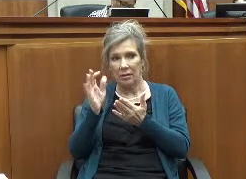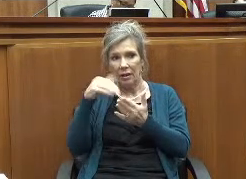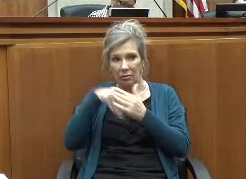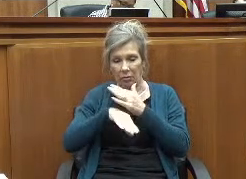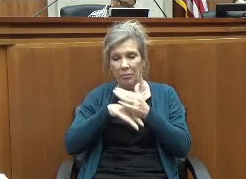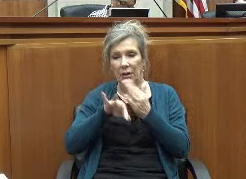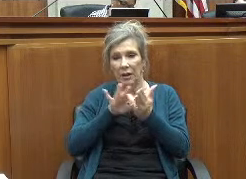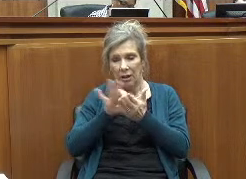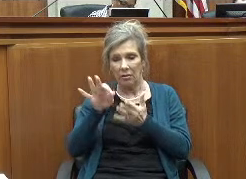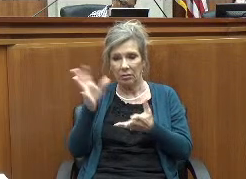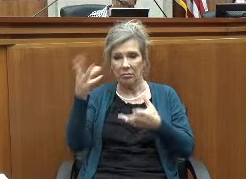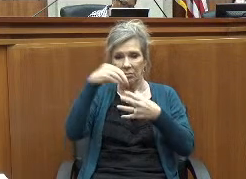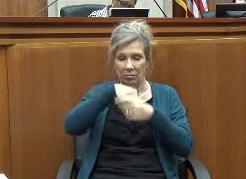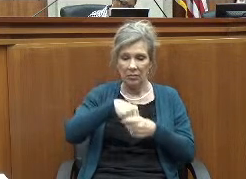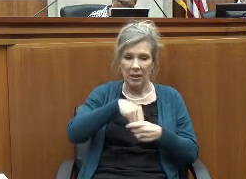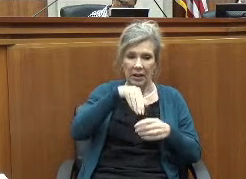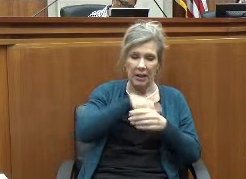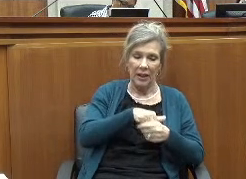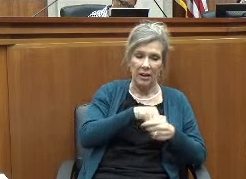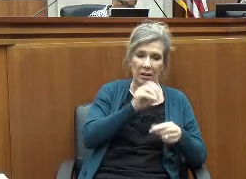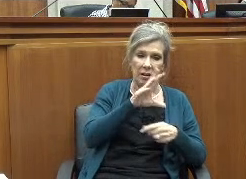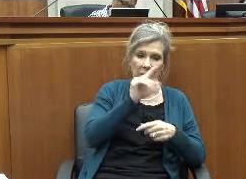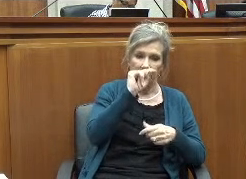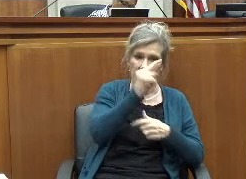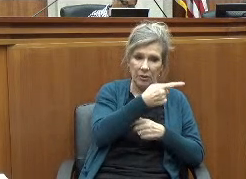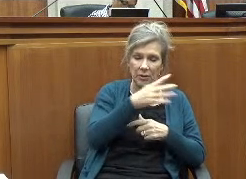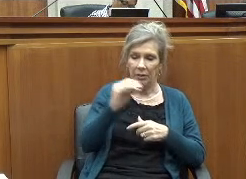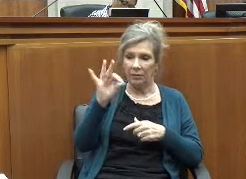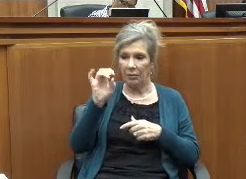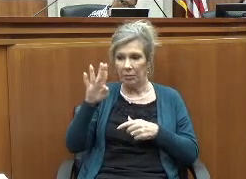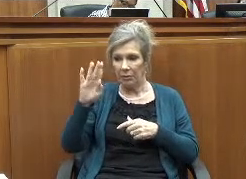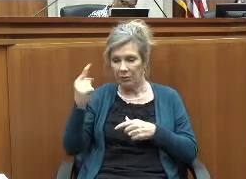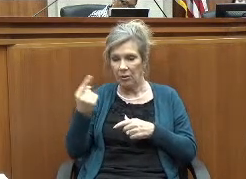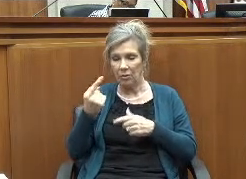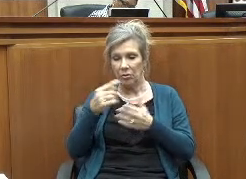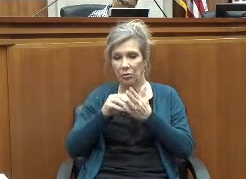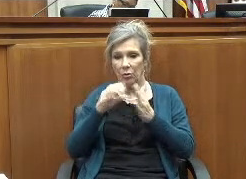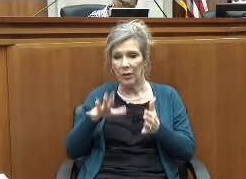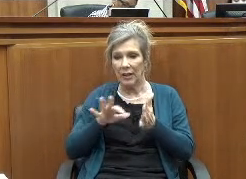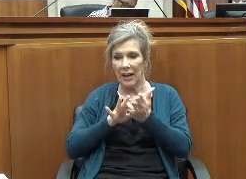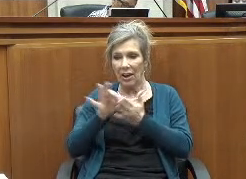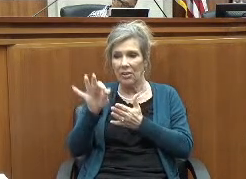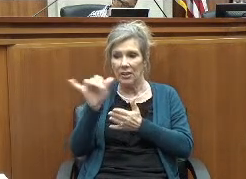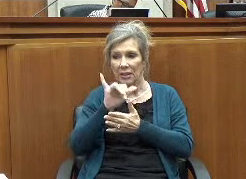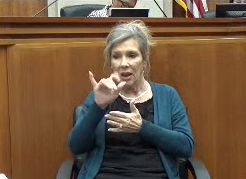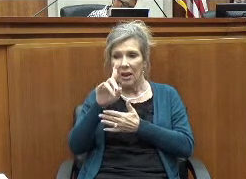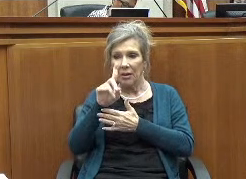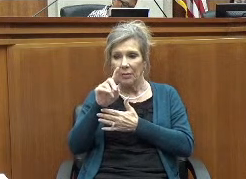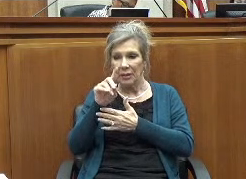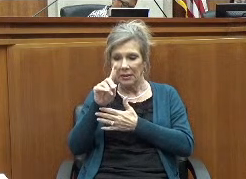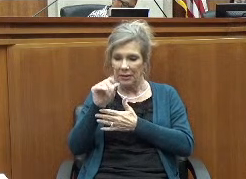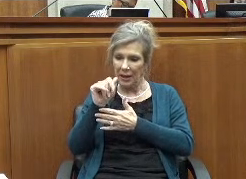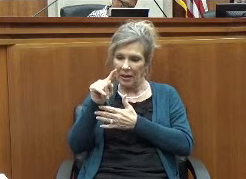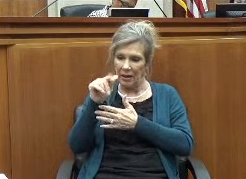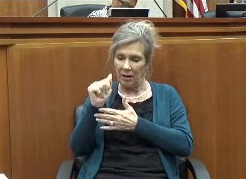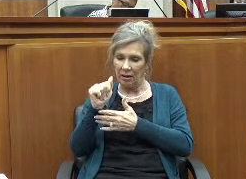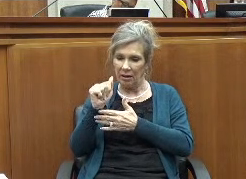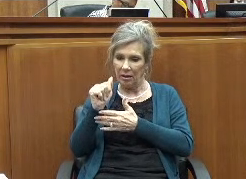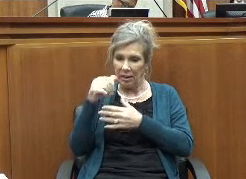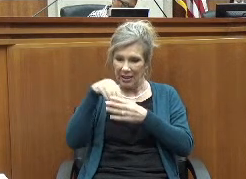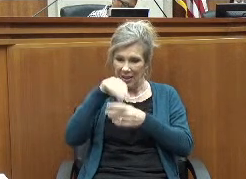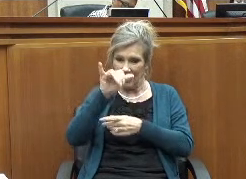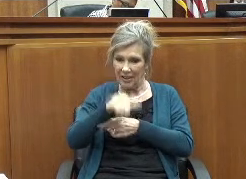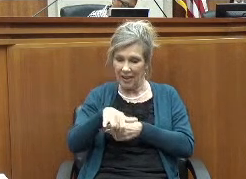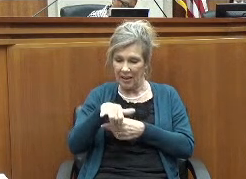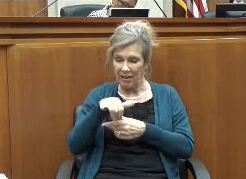and February 1st student counts, and that the same data that is collected in that count for just the schools in general